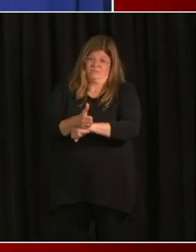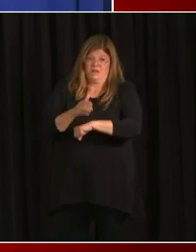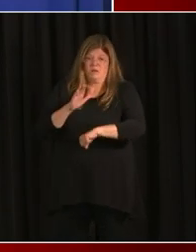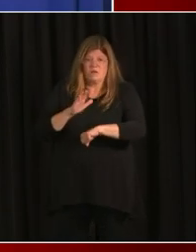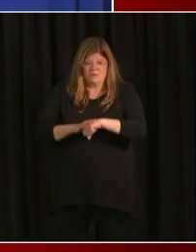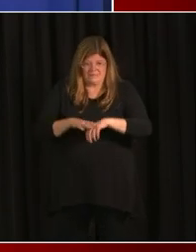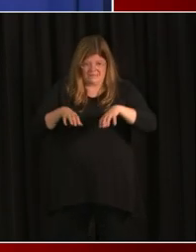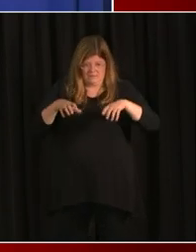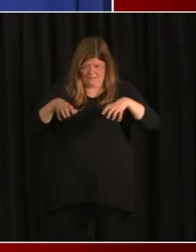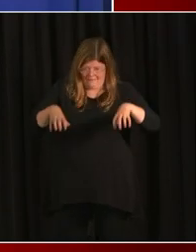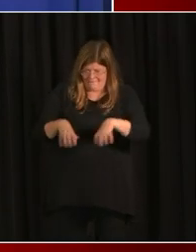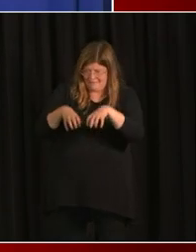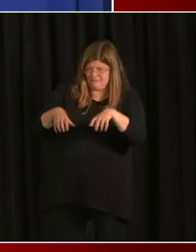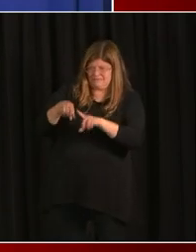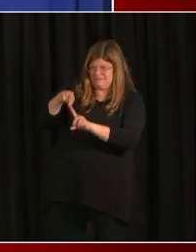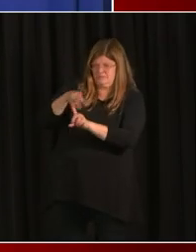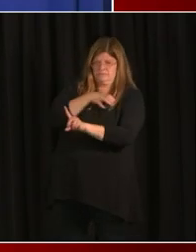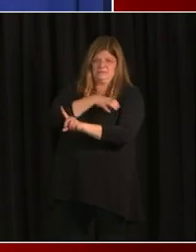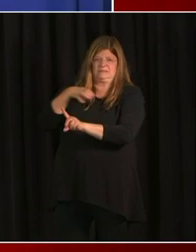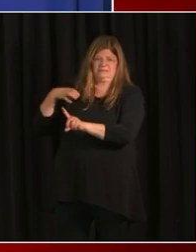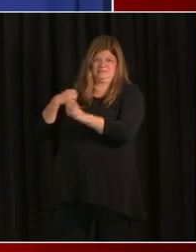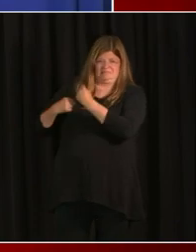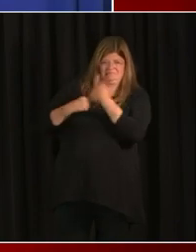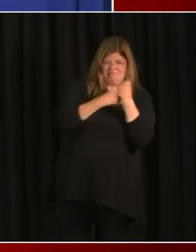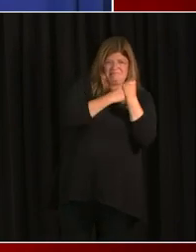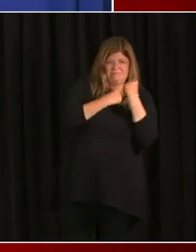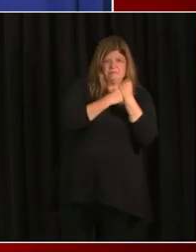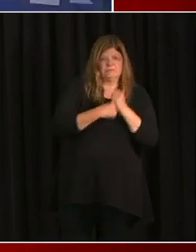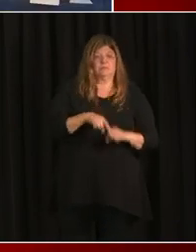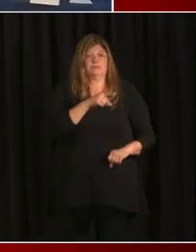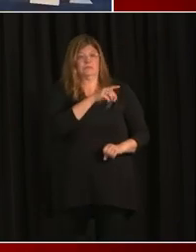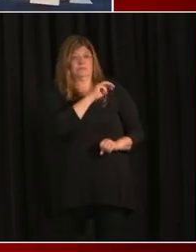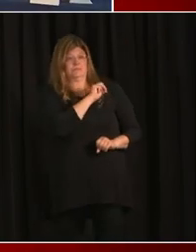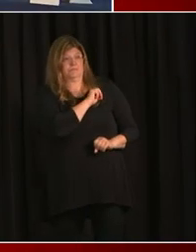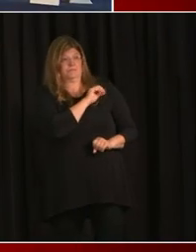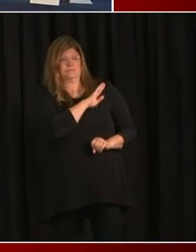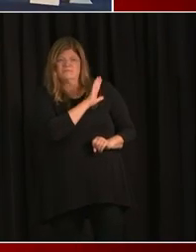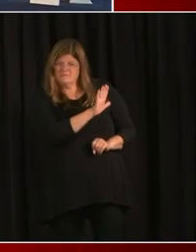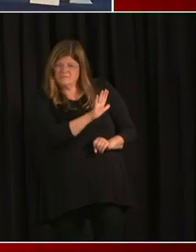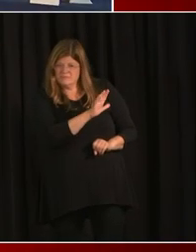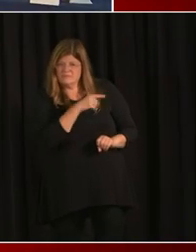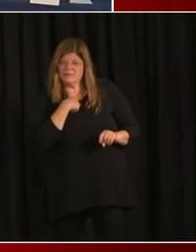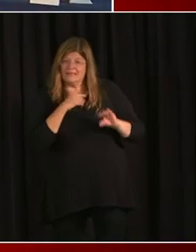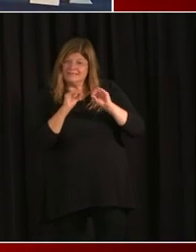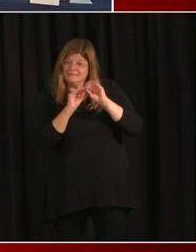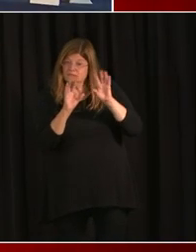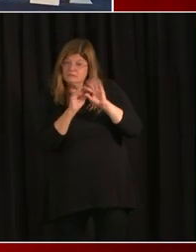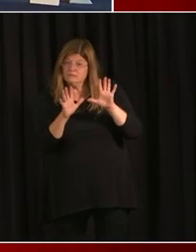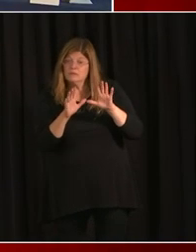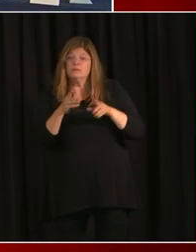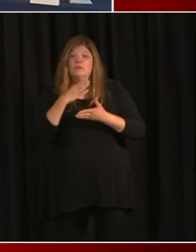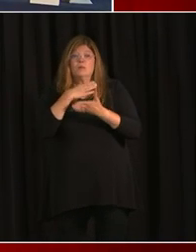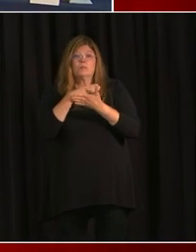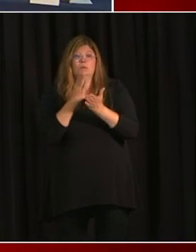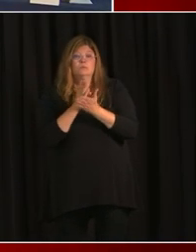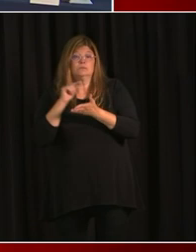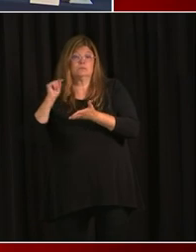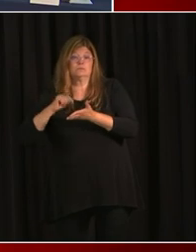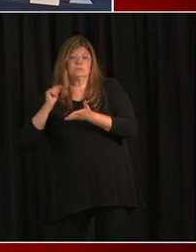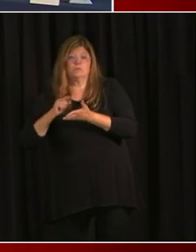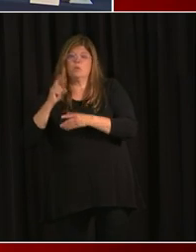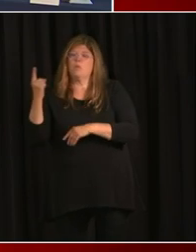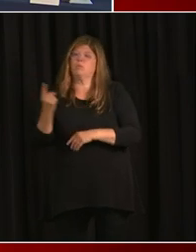that the council is taking. And some of this is I just want to be clear that budget makers, and we encounter this all